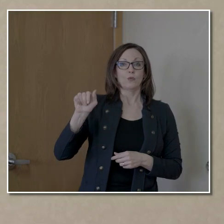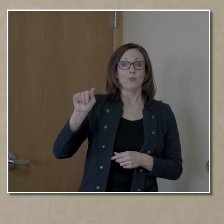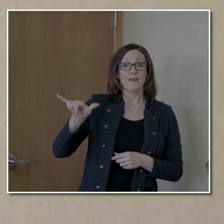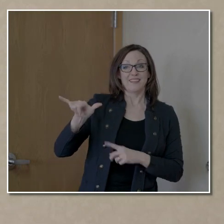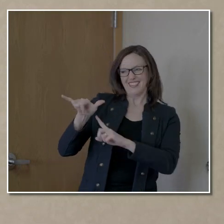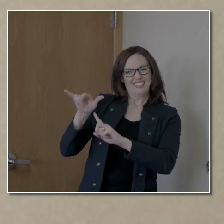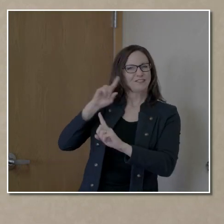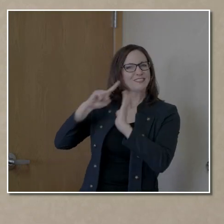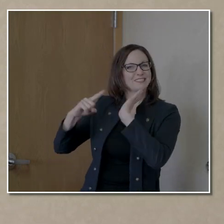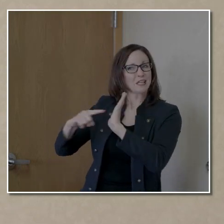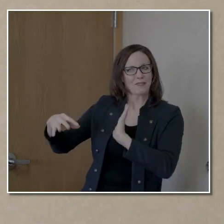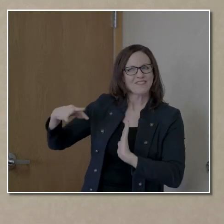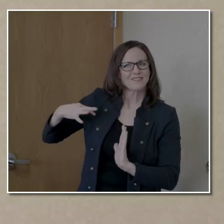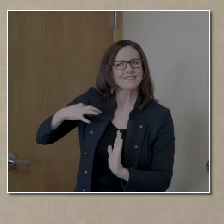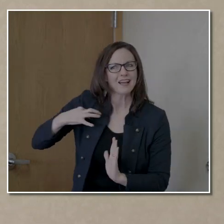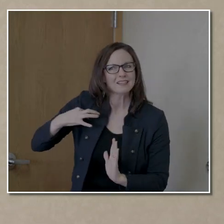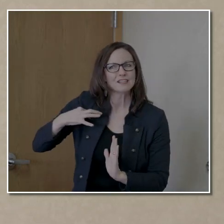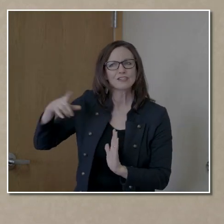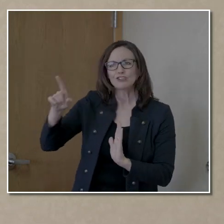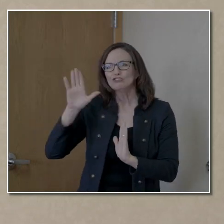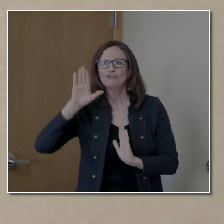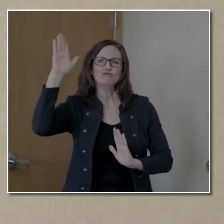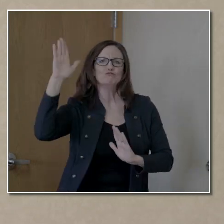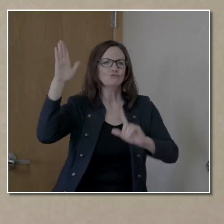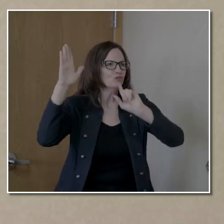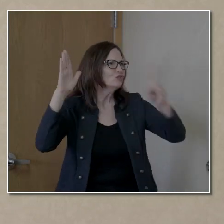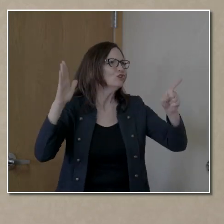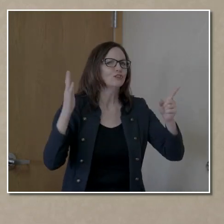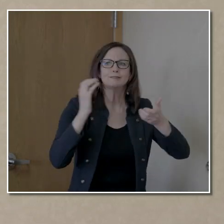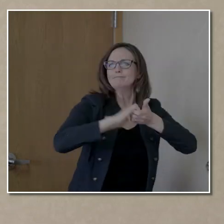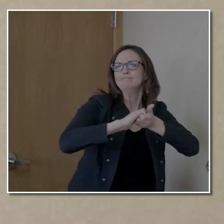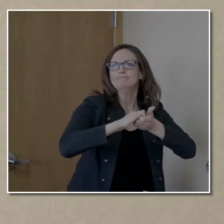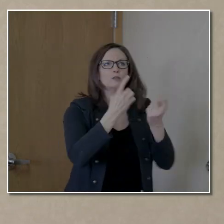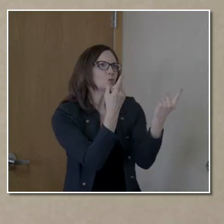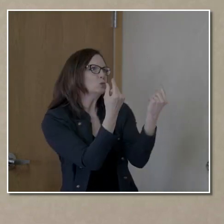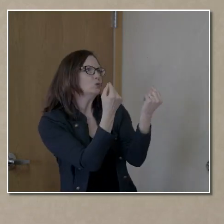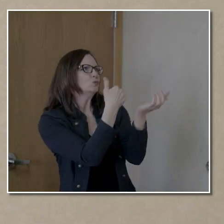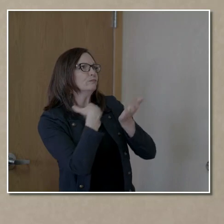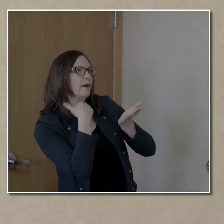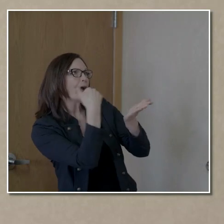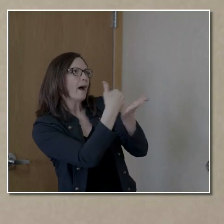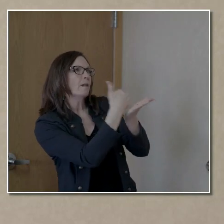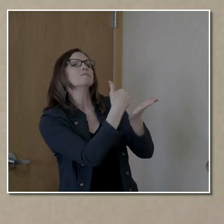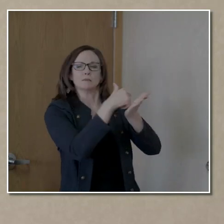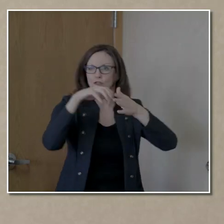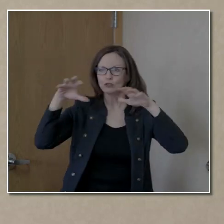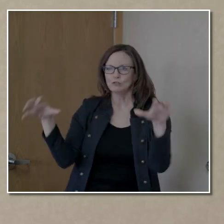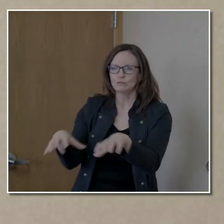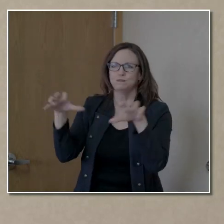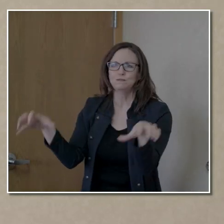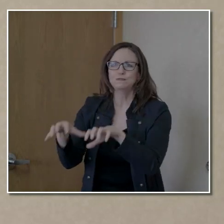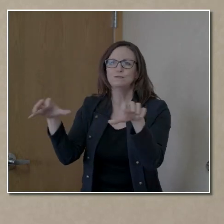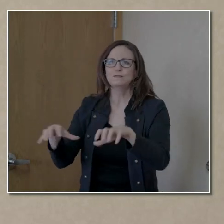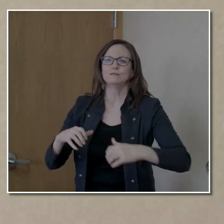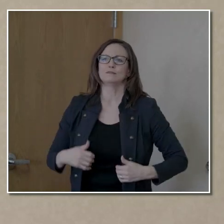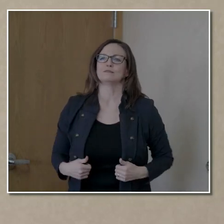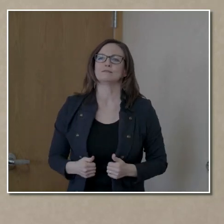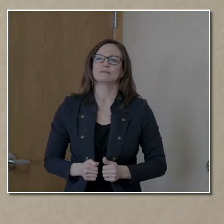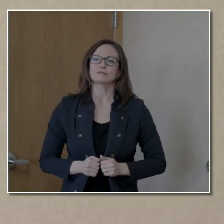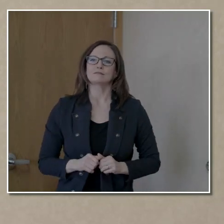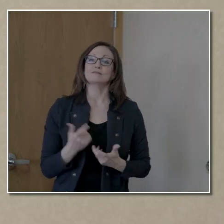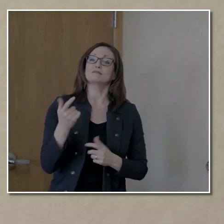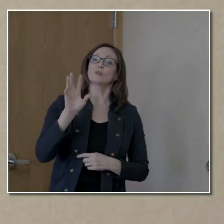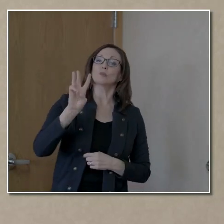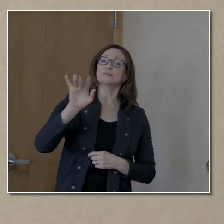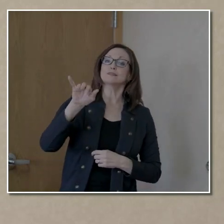staff from Wisconsin Emergency Management and the Wisconsin National Guard, as General Knapp has said. We have also